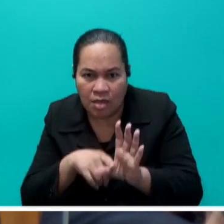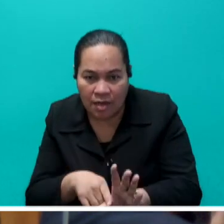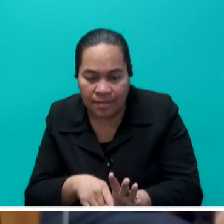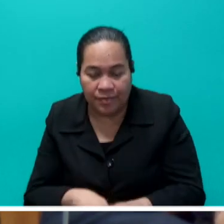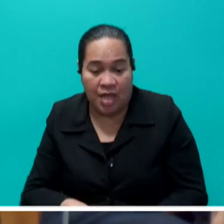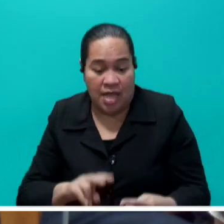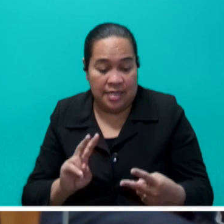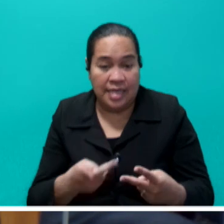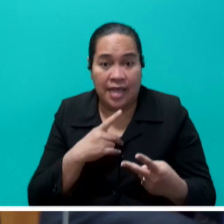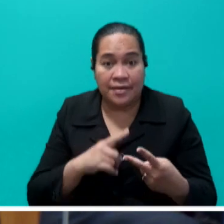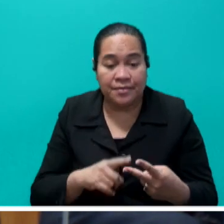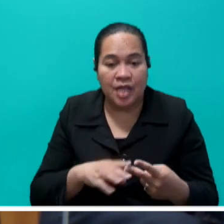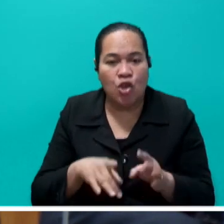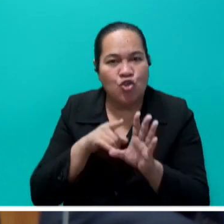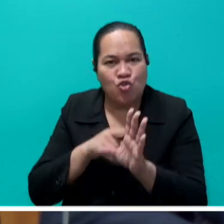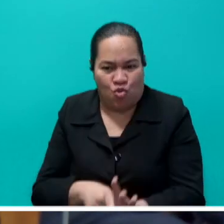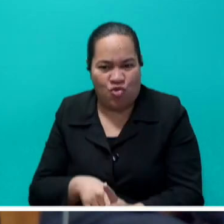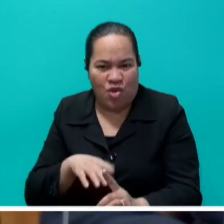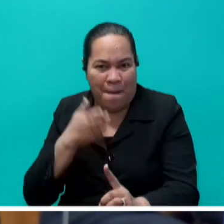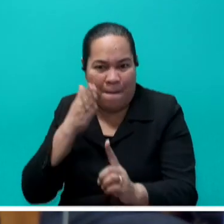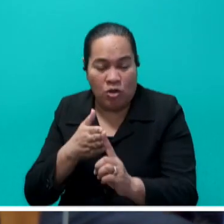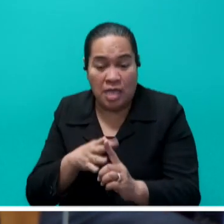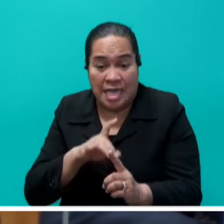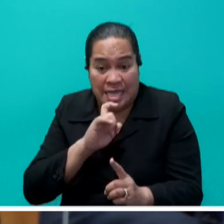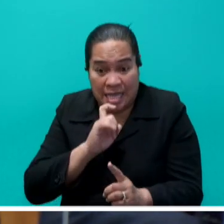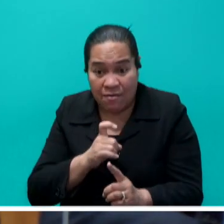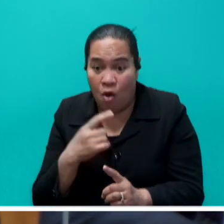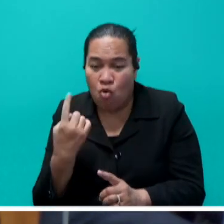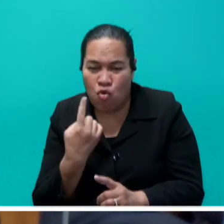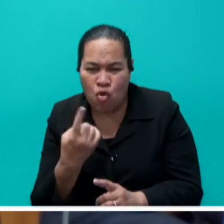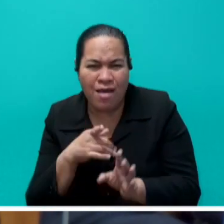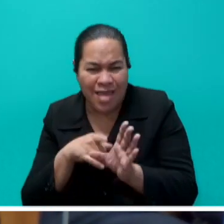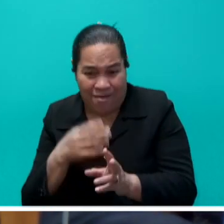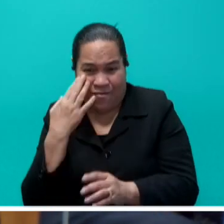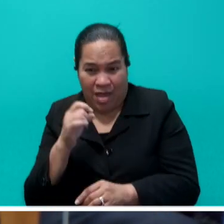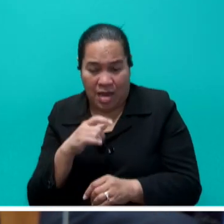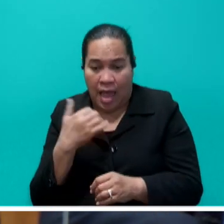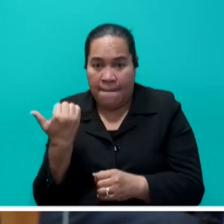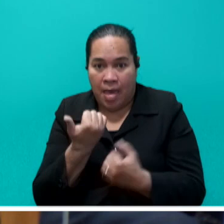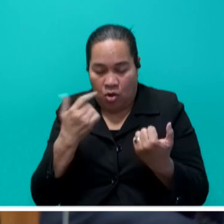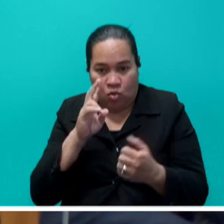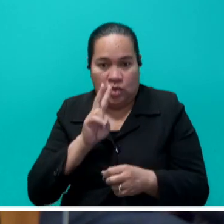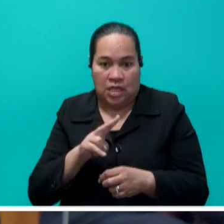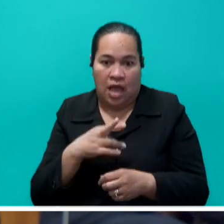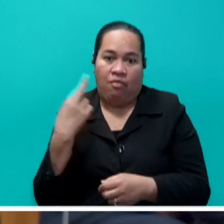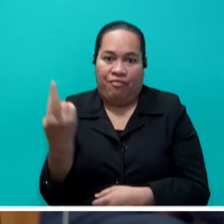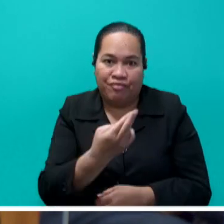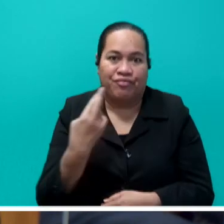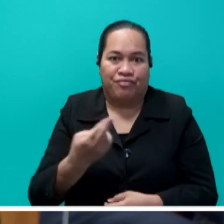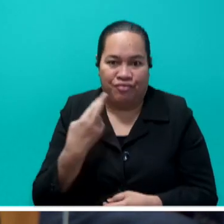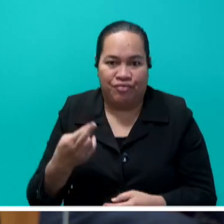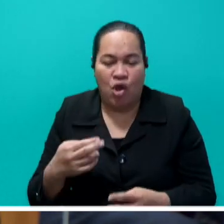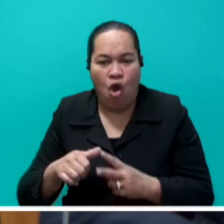youth-centered approach. When dealing with teenagers involved in loitering or potentially illegal activities, we take a